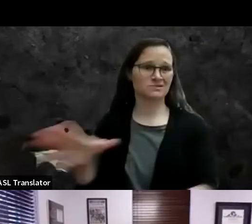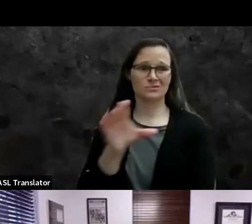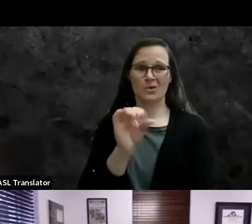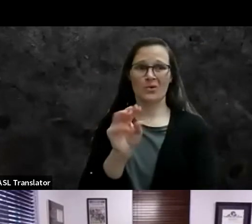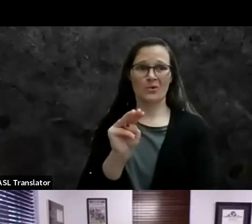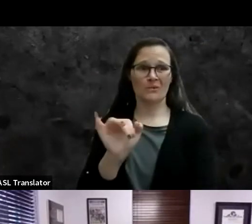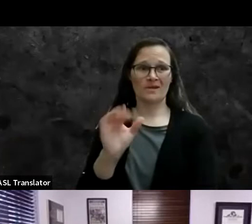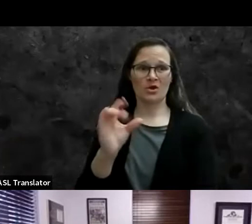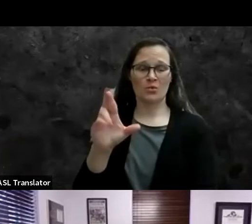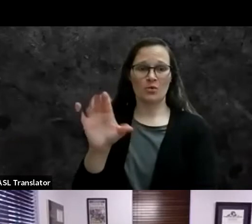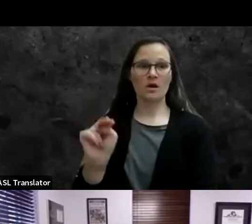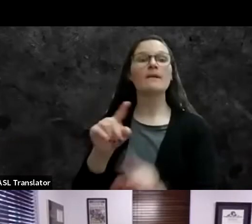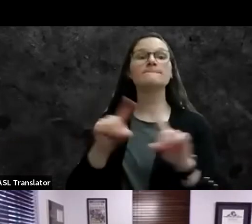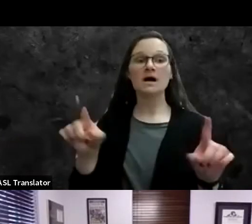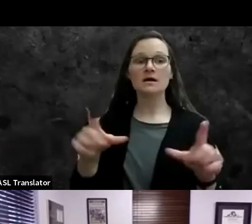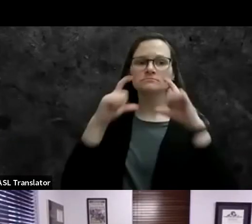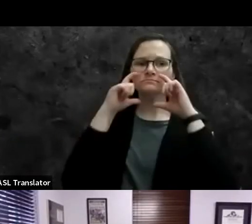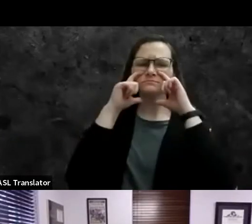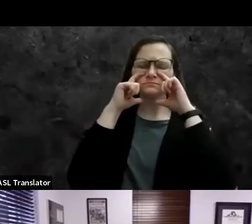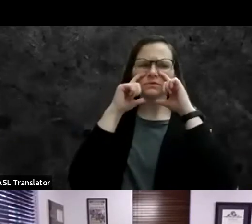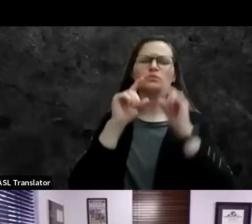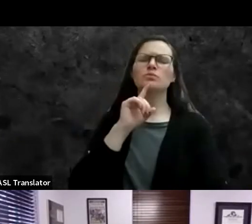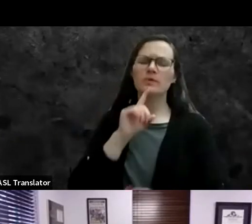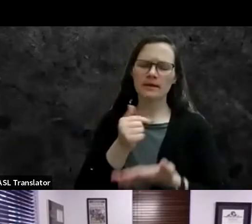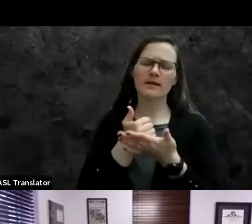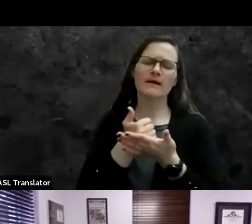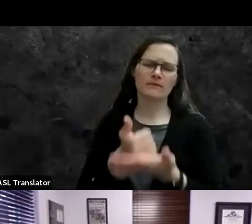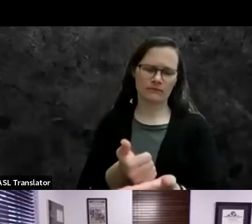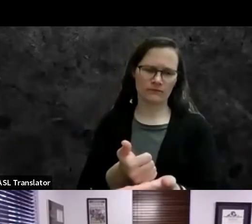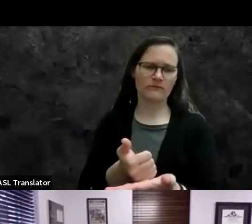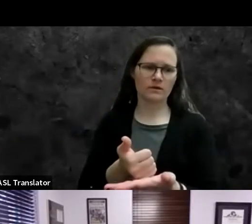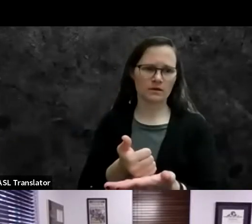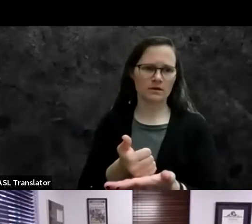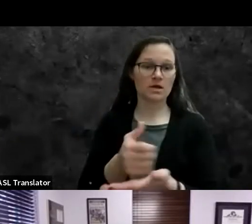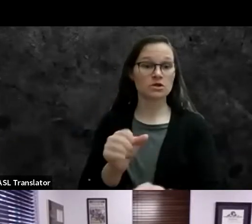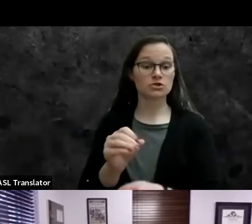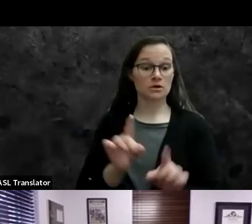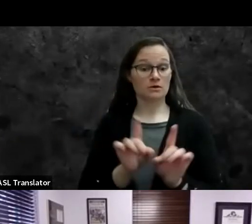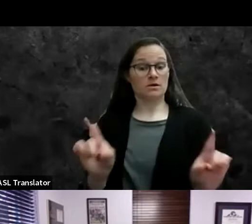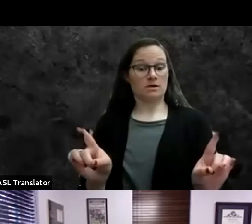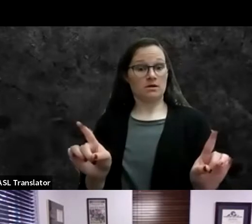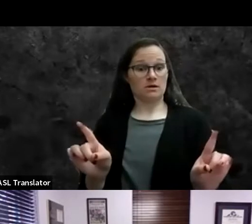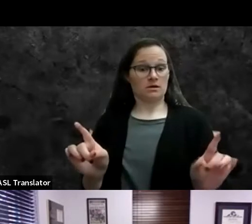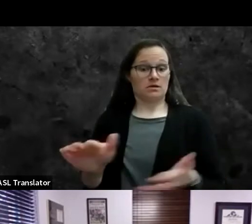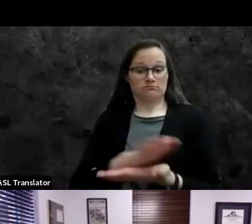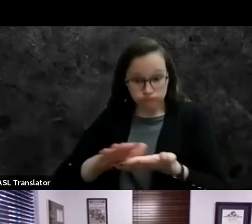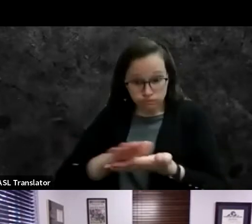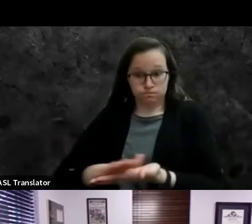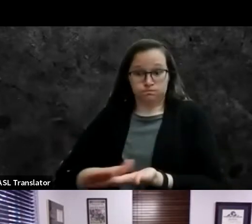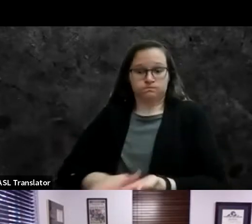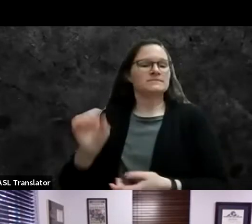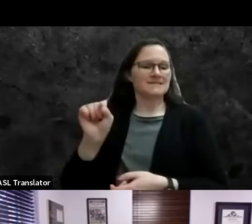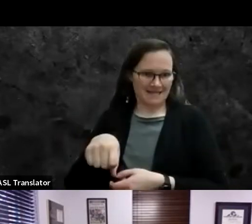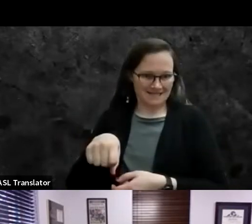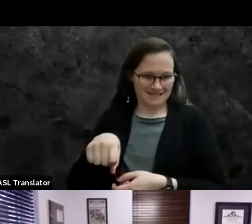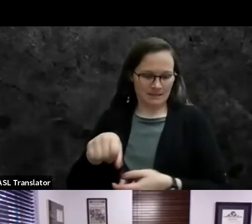but a properly fitting mask absolutely does. And so far more than social distancing or wiping down surfaces,